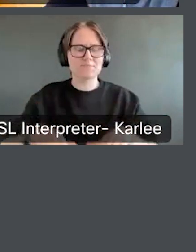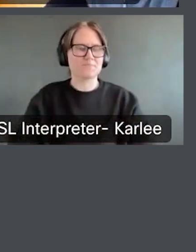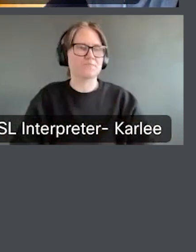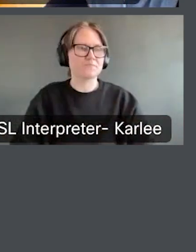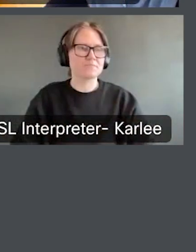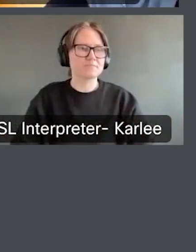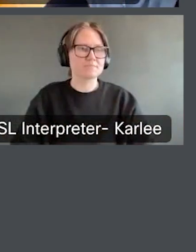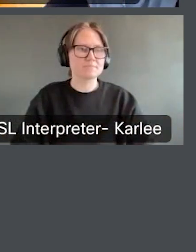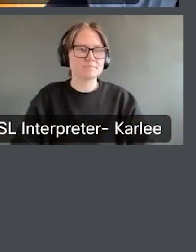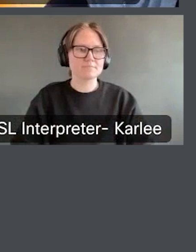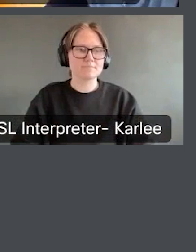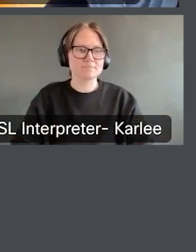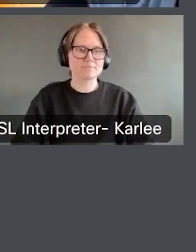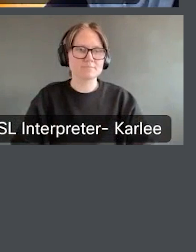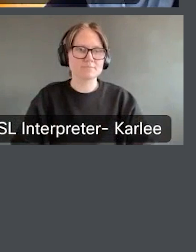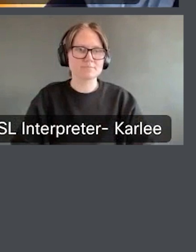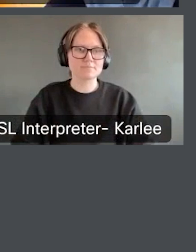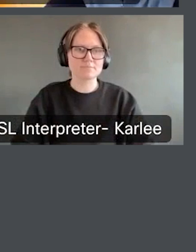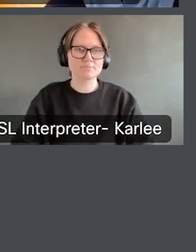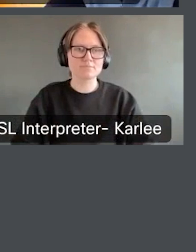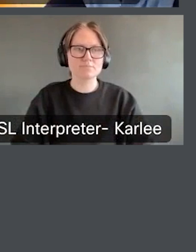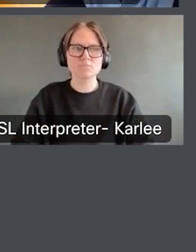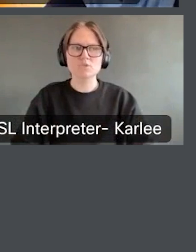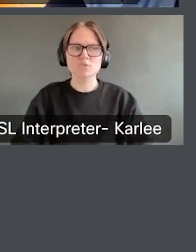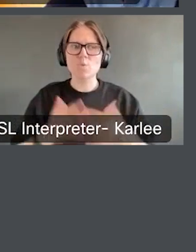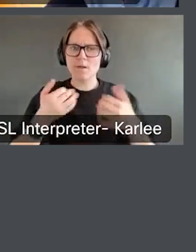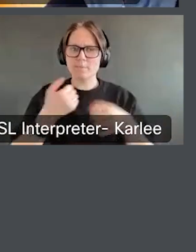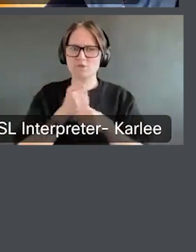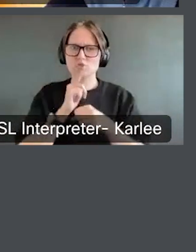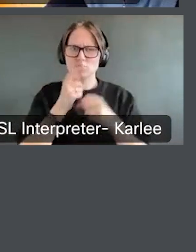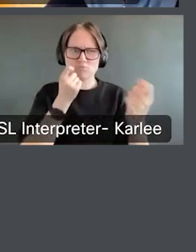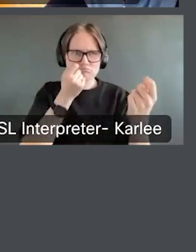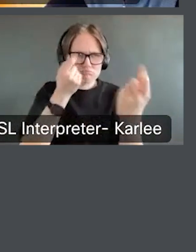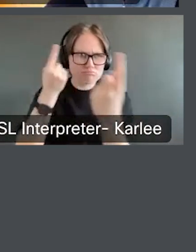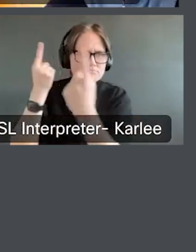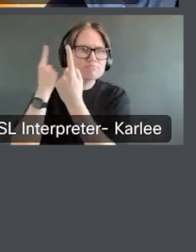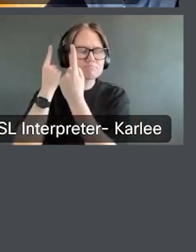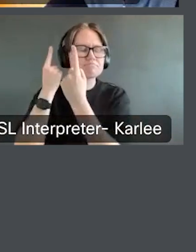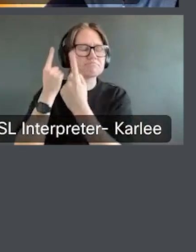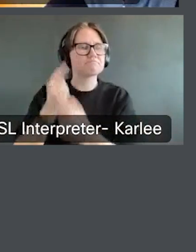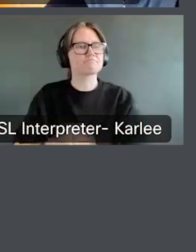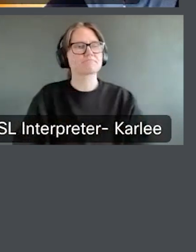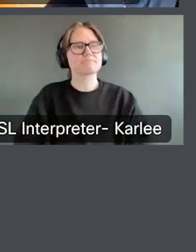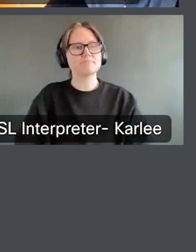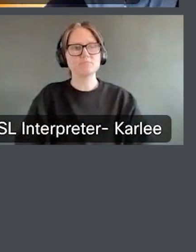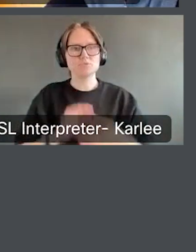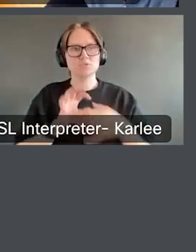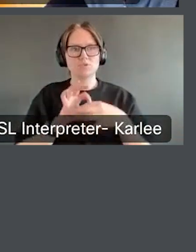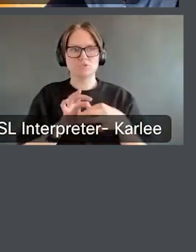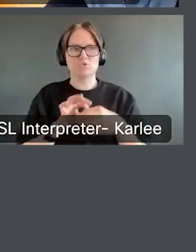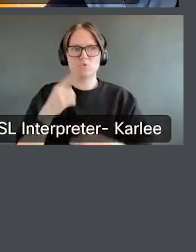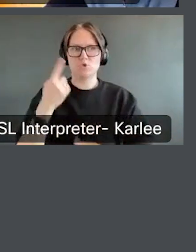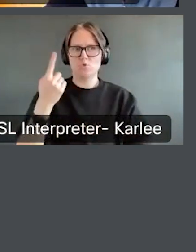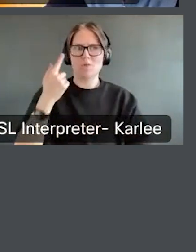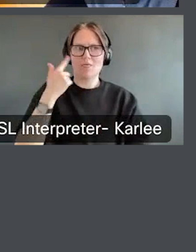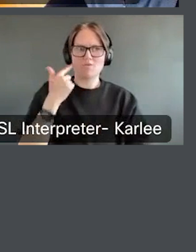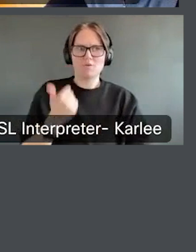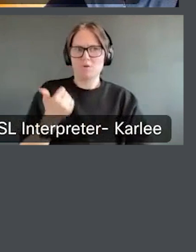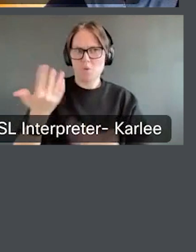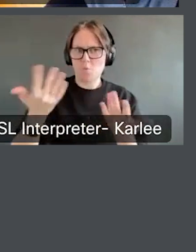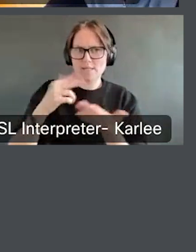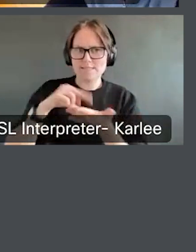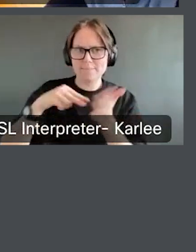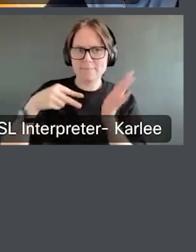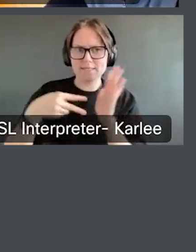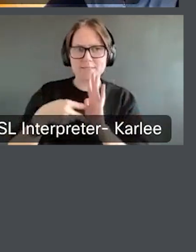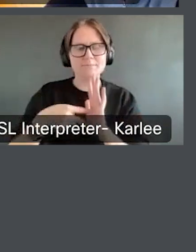all thinking the same way and we're on the same page with regard to what is unilateral hearing loss.